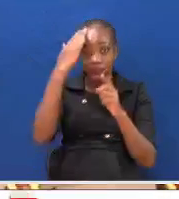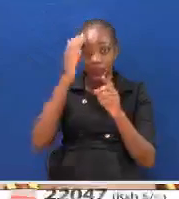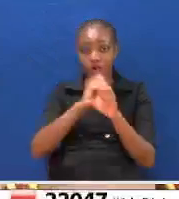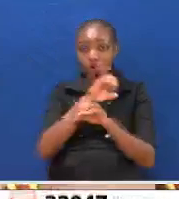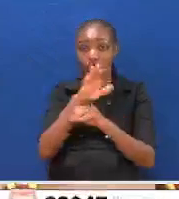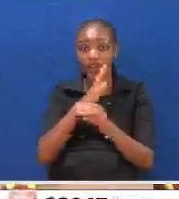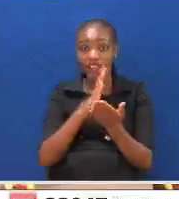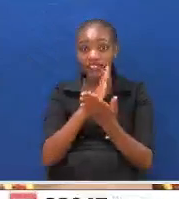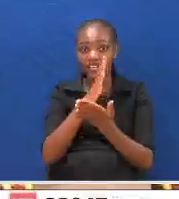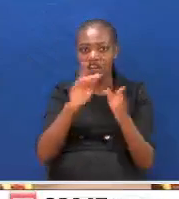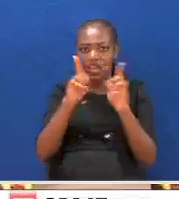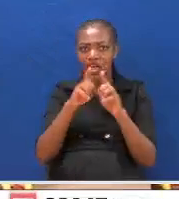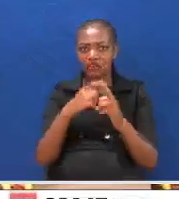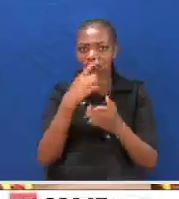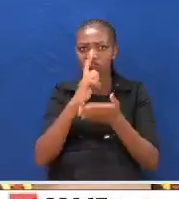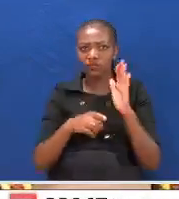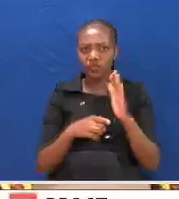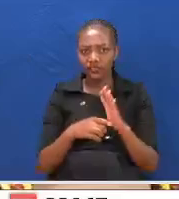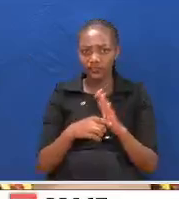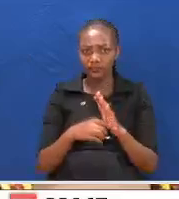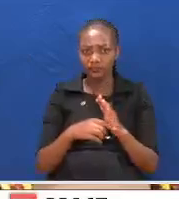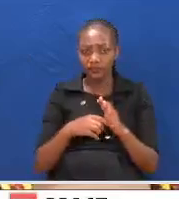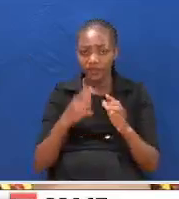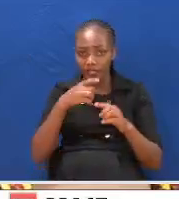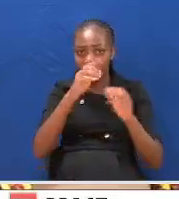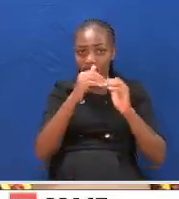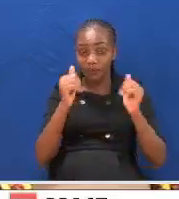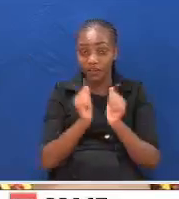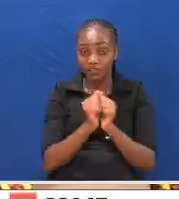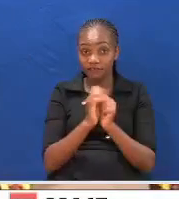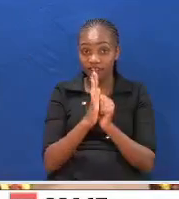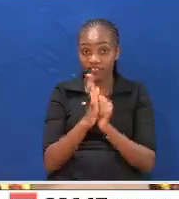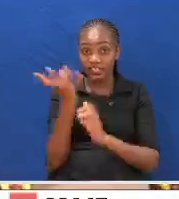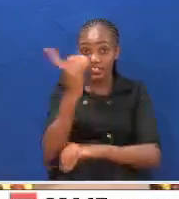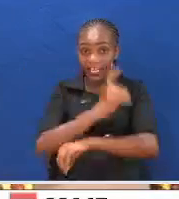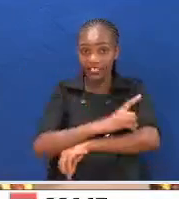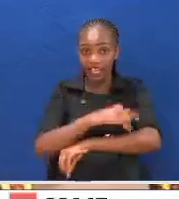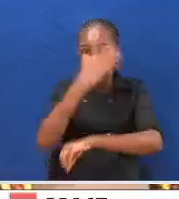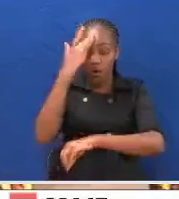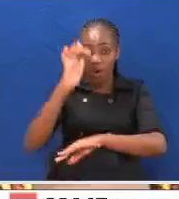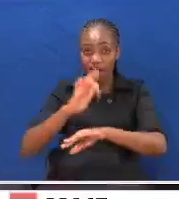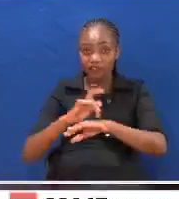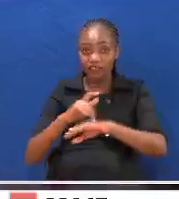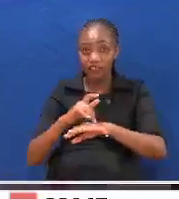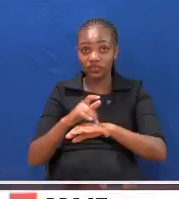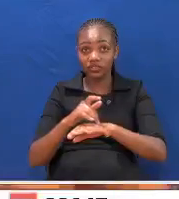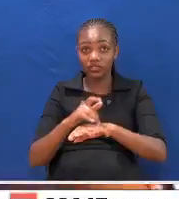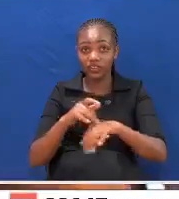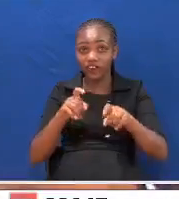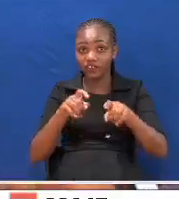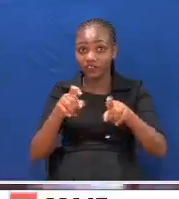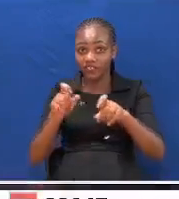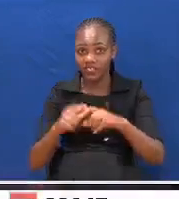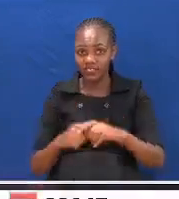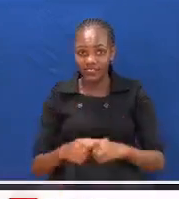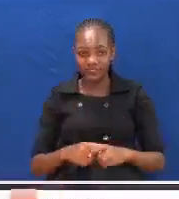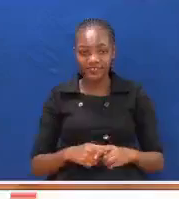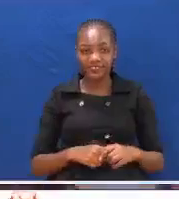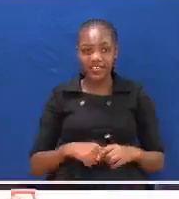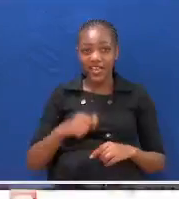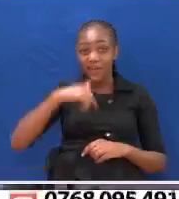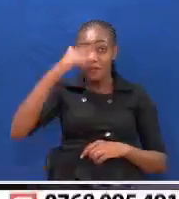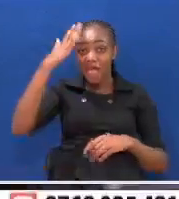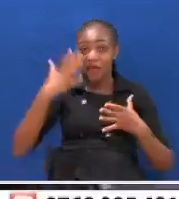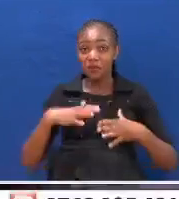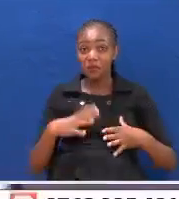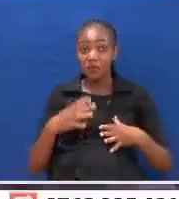real. He says he has been under quarantine for 14 days following infection of the virus. Anajua watu wengi hawajaniona